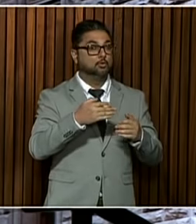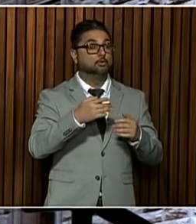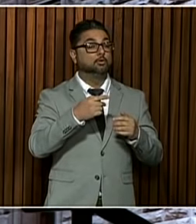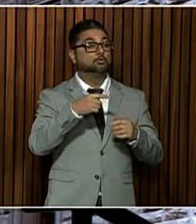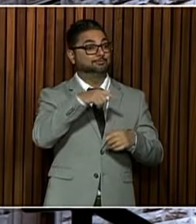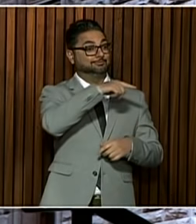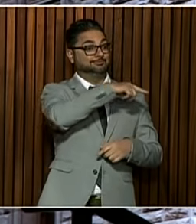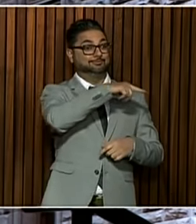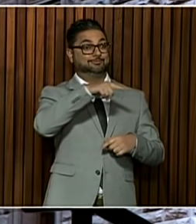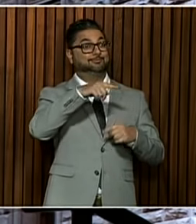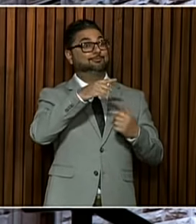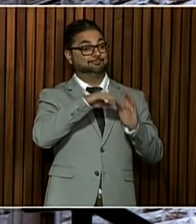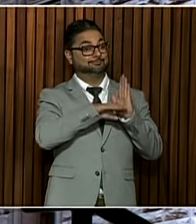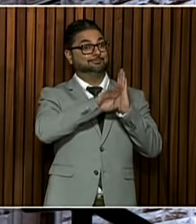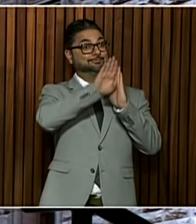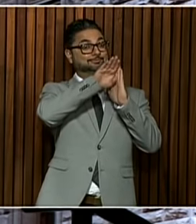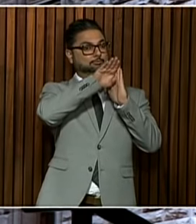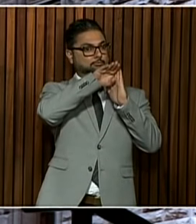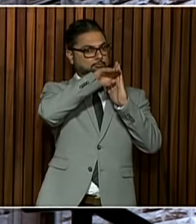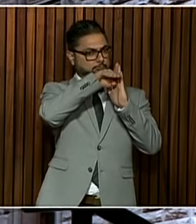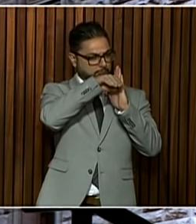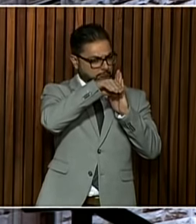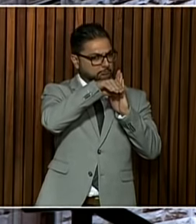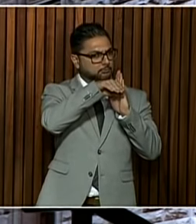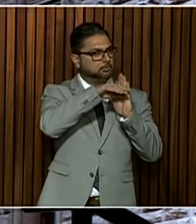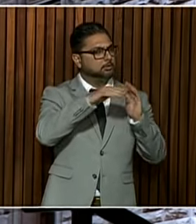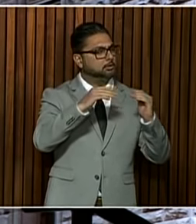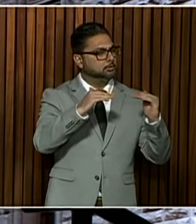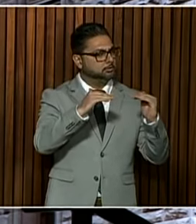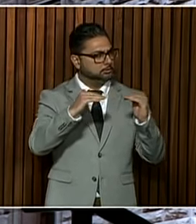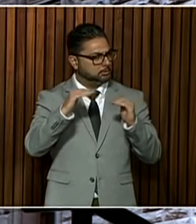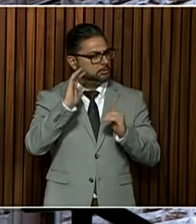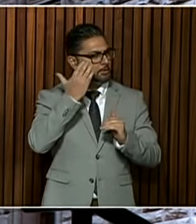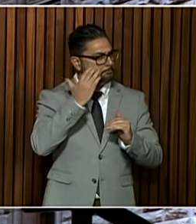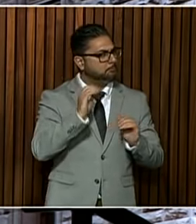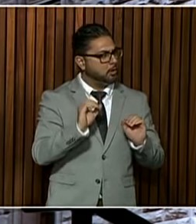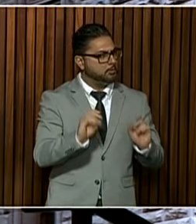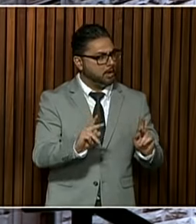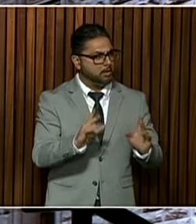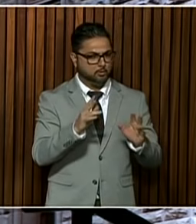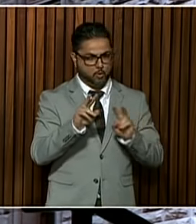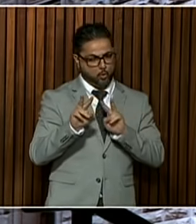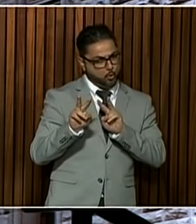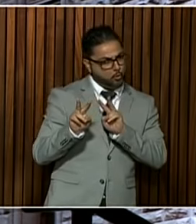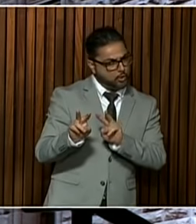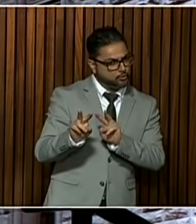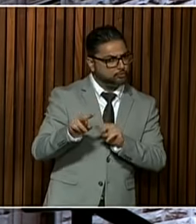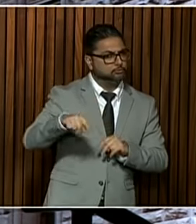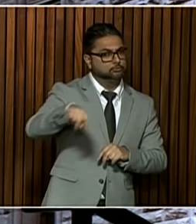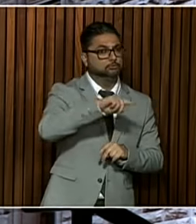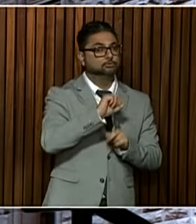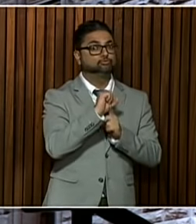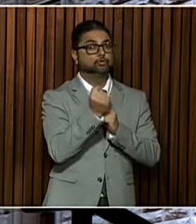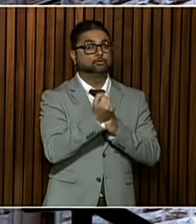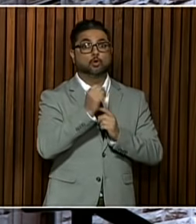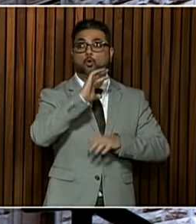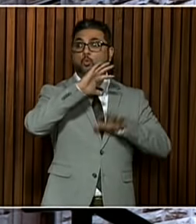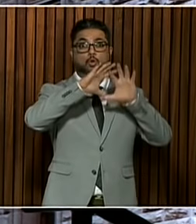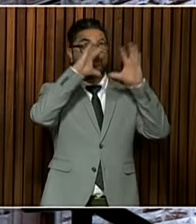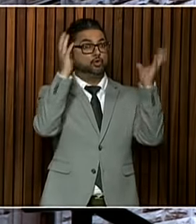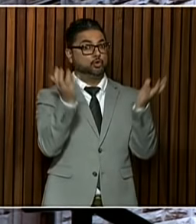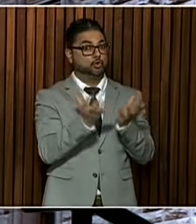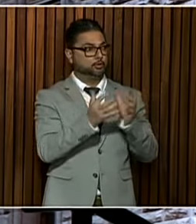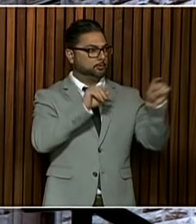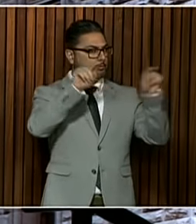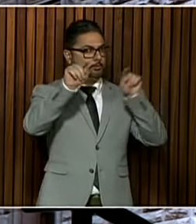the curve about COVID-19 at this time as we watch the various scenarios unfolding in different countries around. We'll talk about that